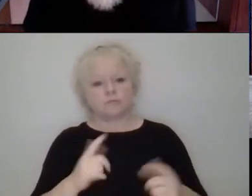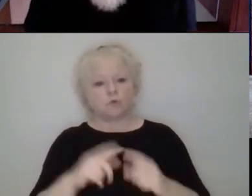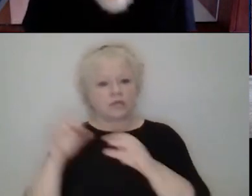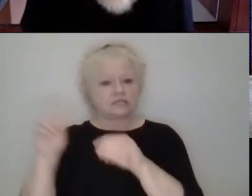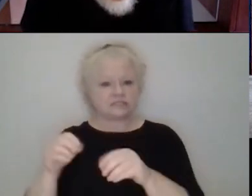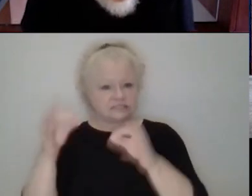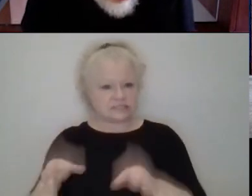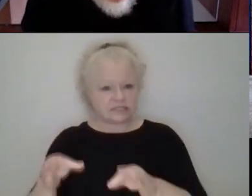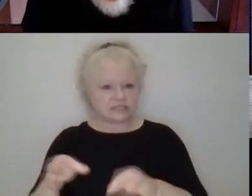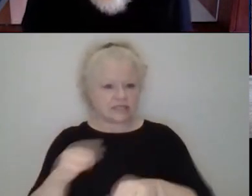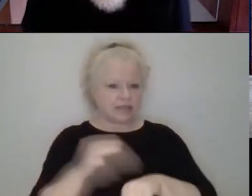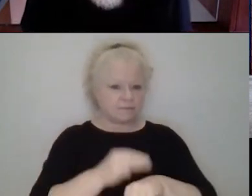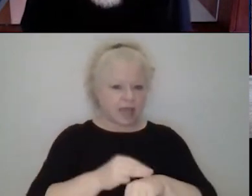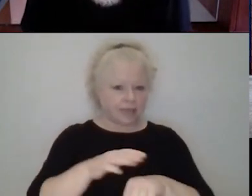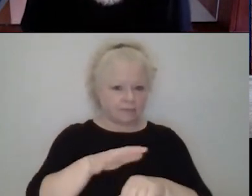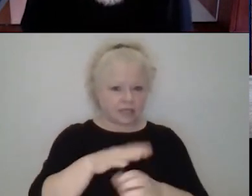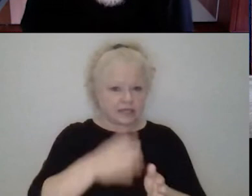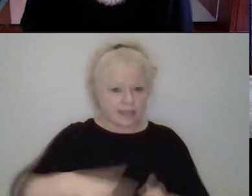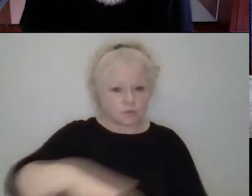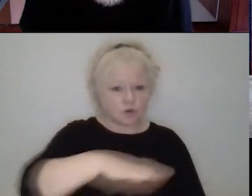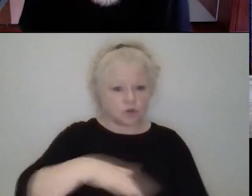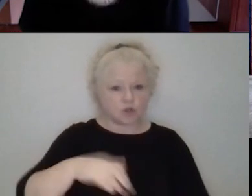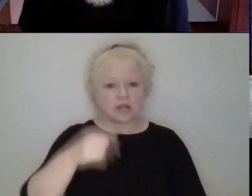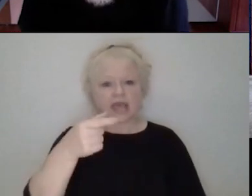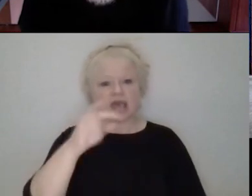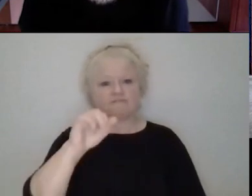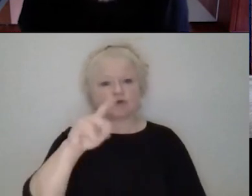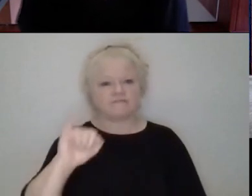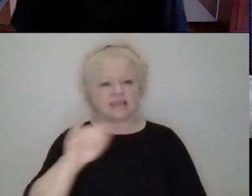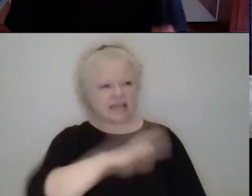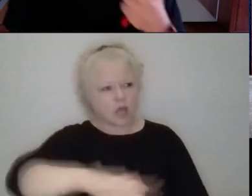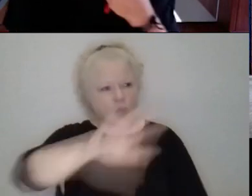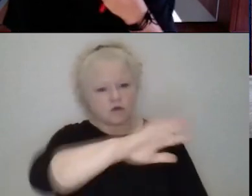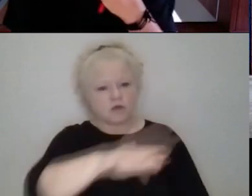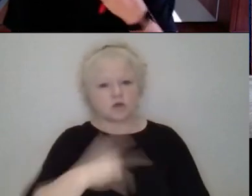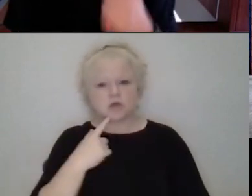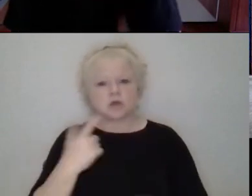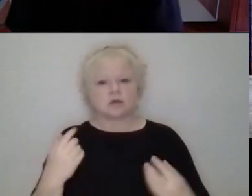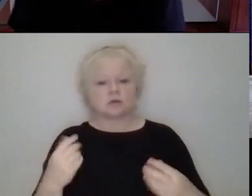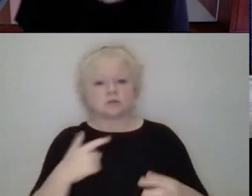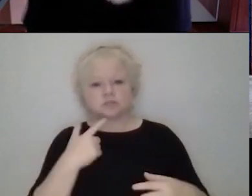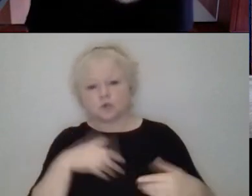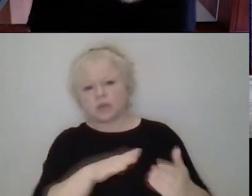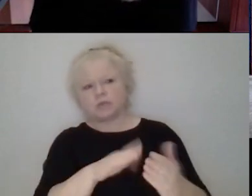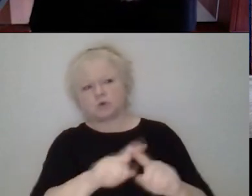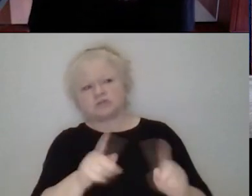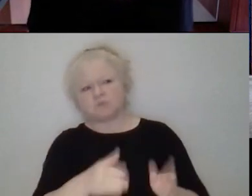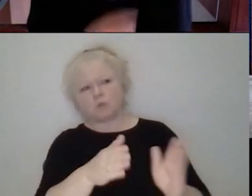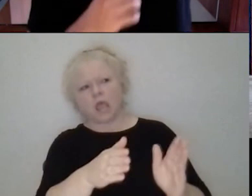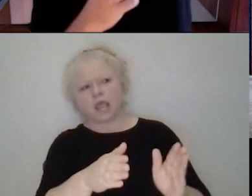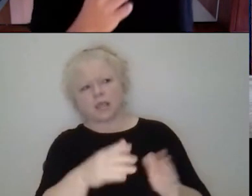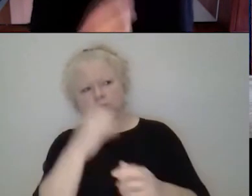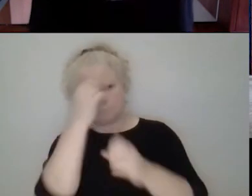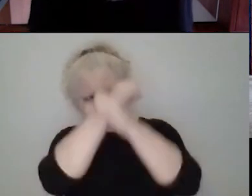no, to the neighborhood where everything is made in graffiti. And since we were selling materials, to approach in a different way and